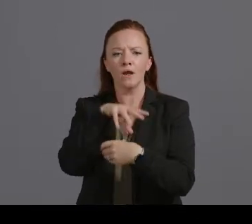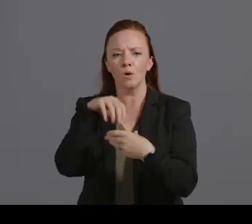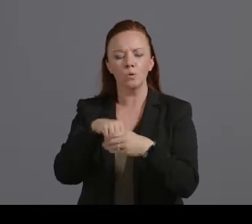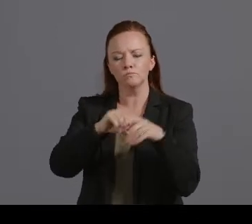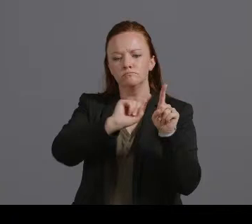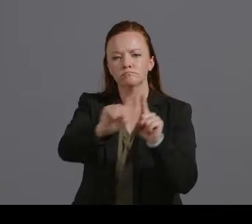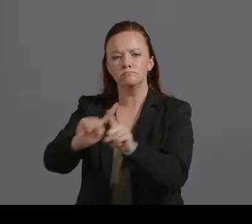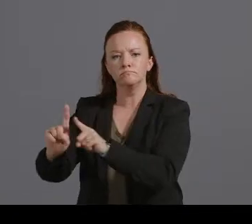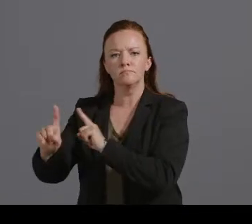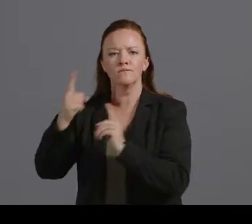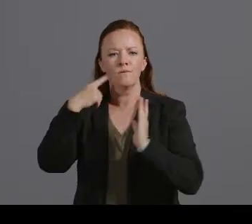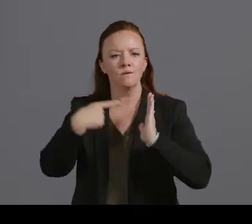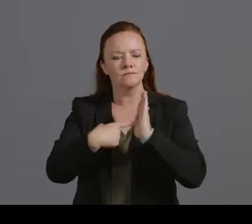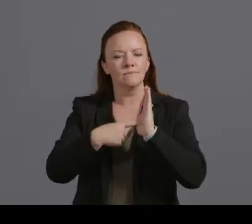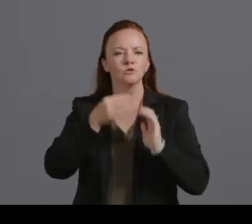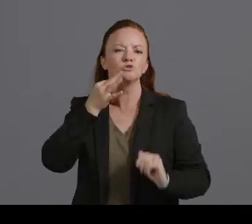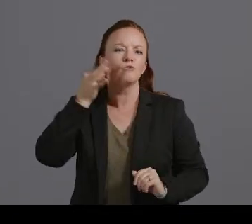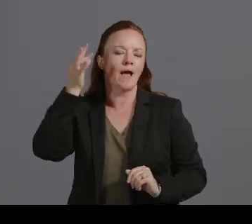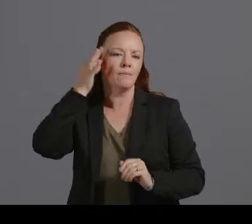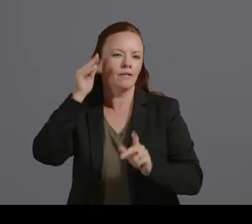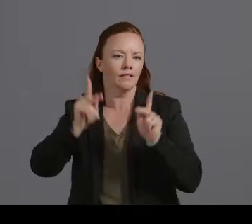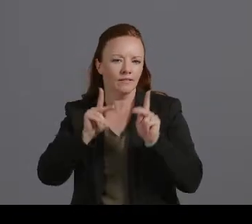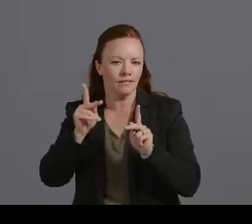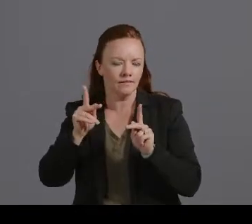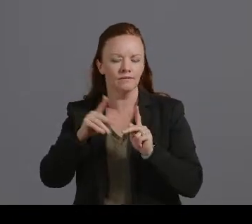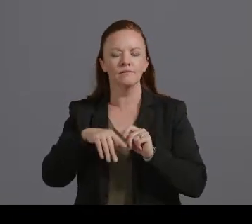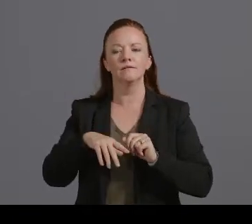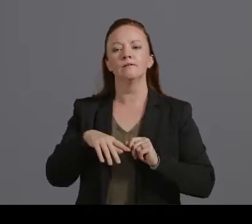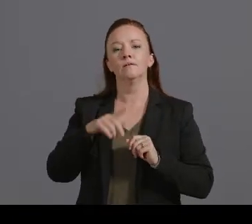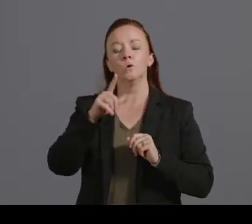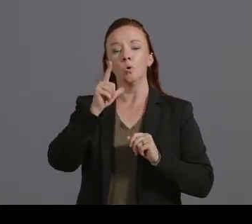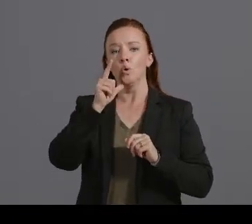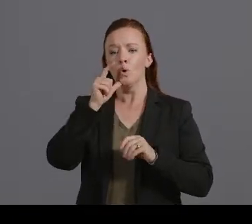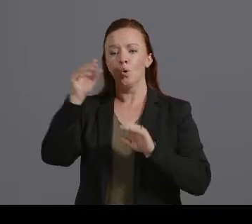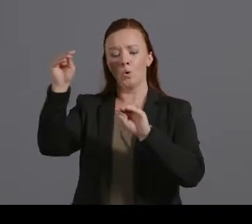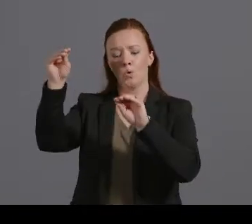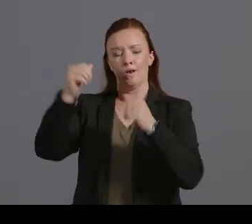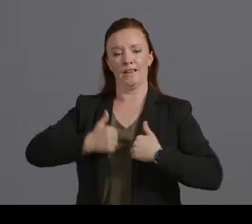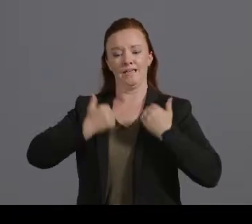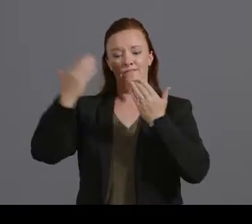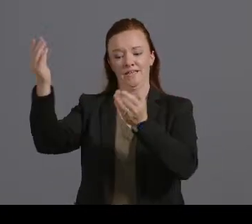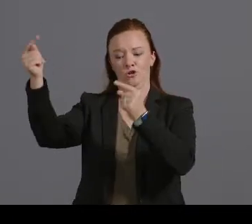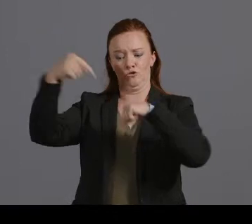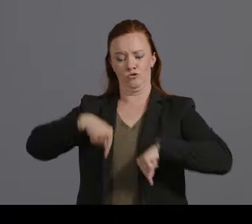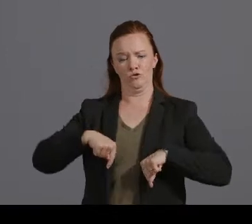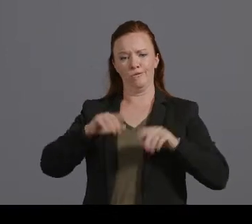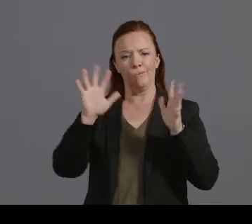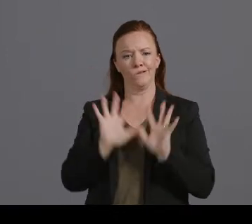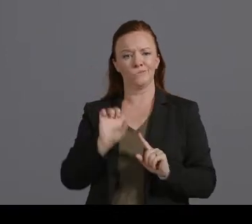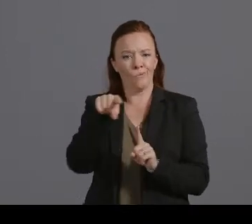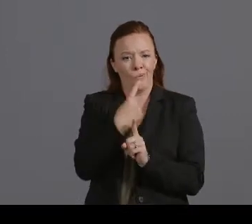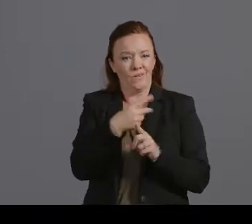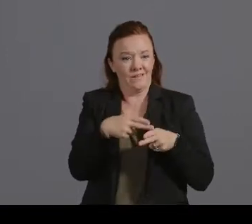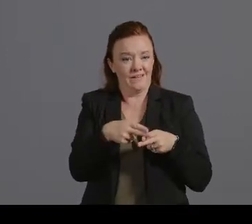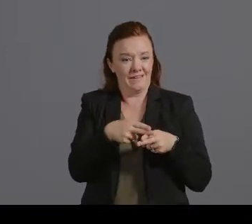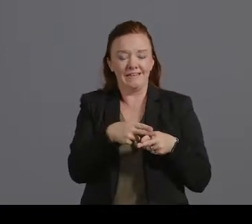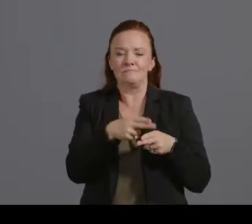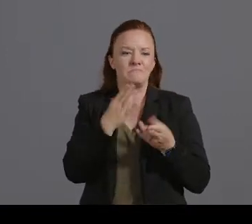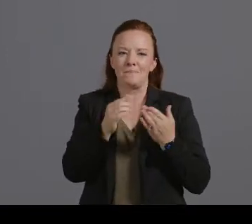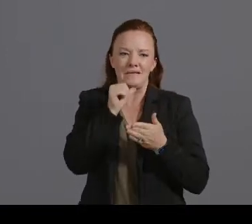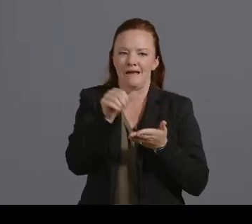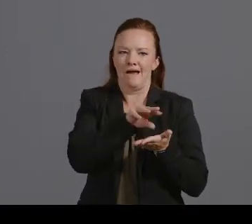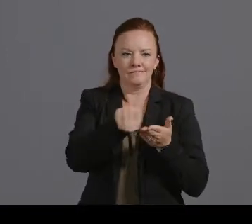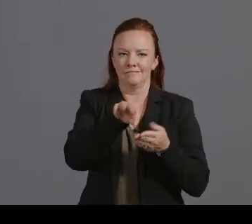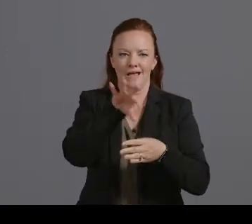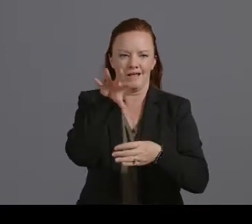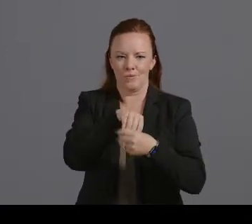tribal partners, and winter visitors may or may not have been captured. It depends on where their